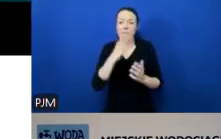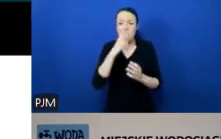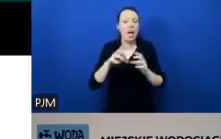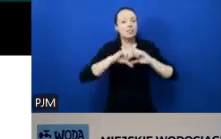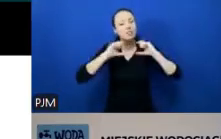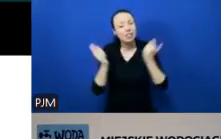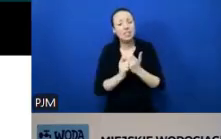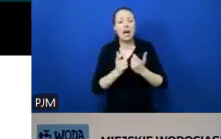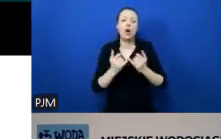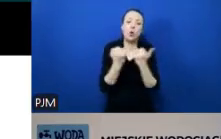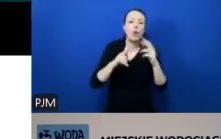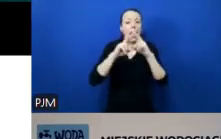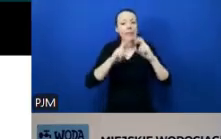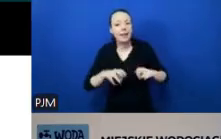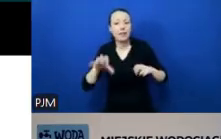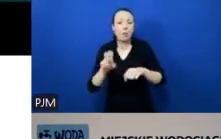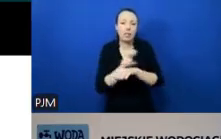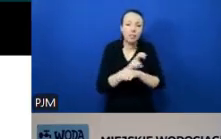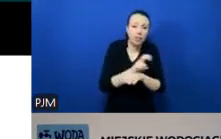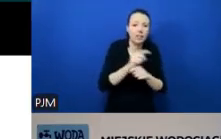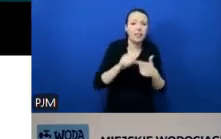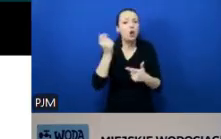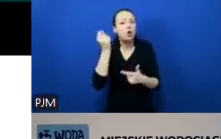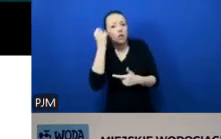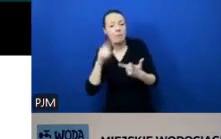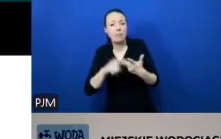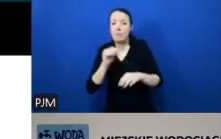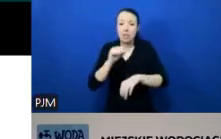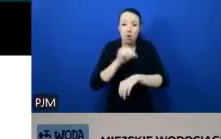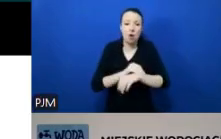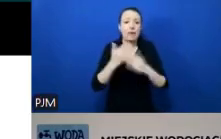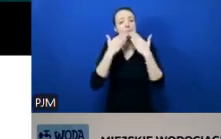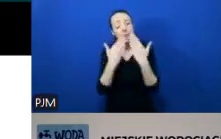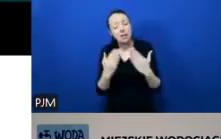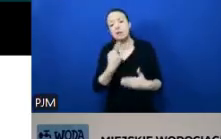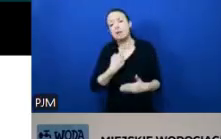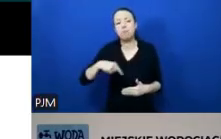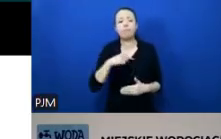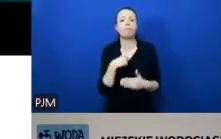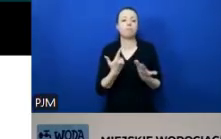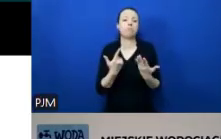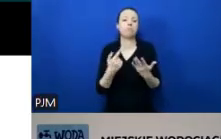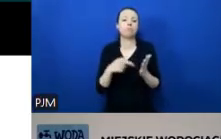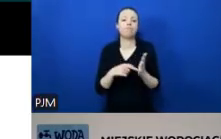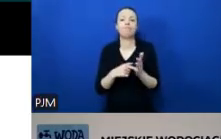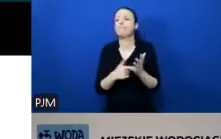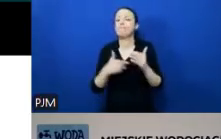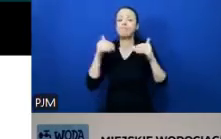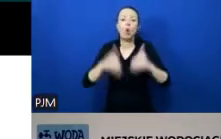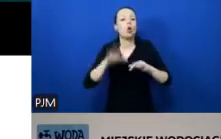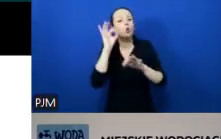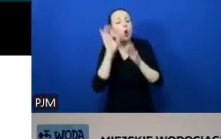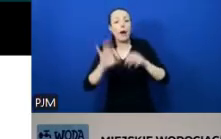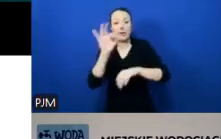All those analysis, engineering concepts, and methods helped us to define the scope